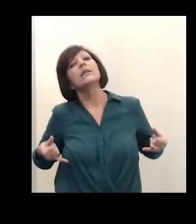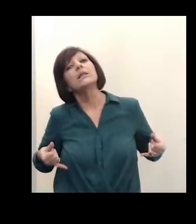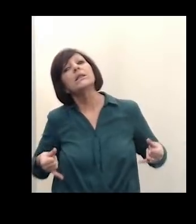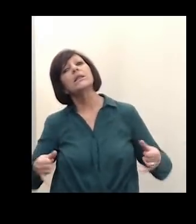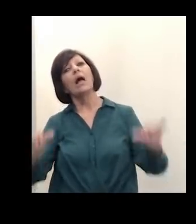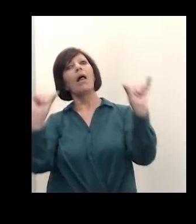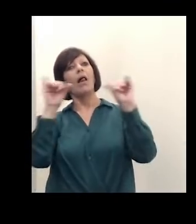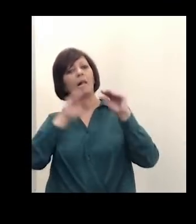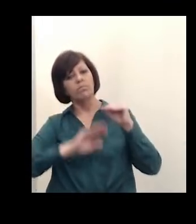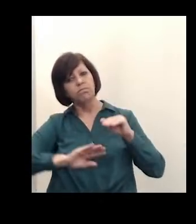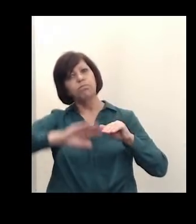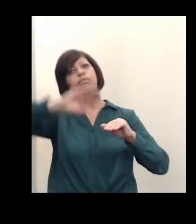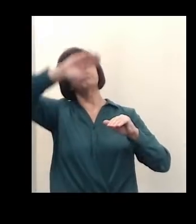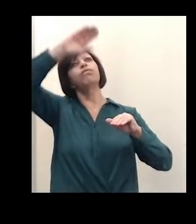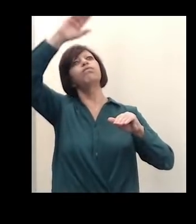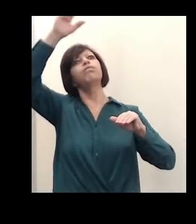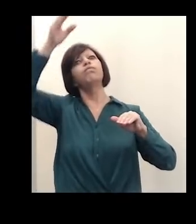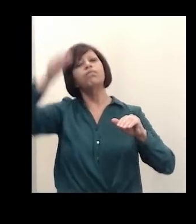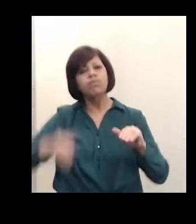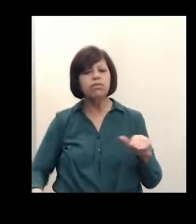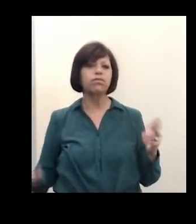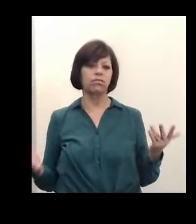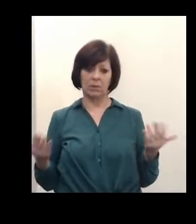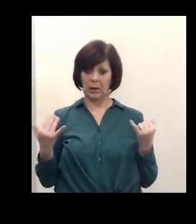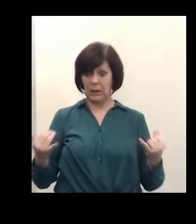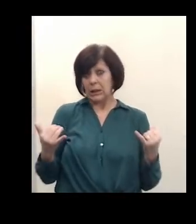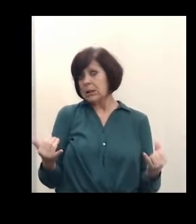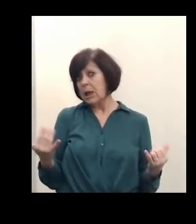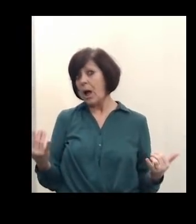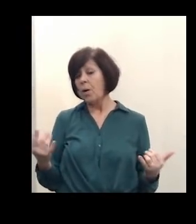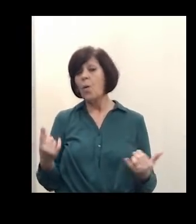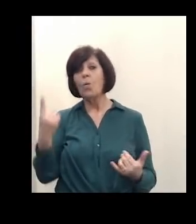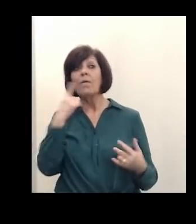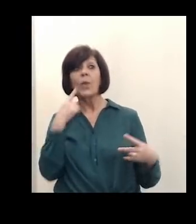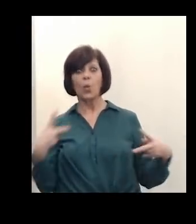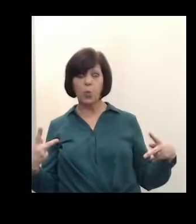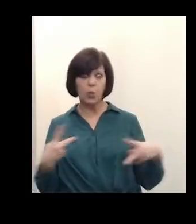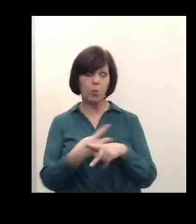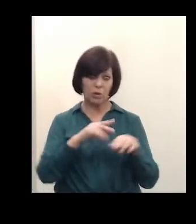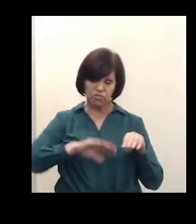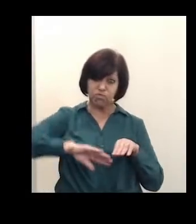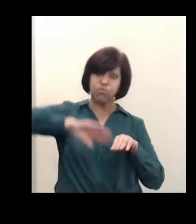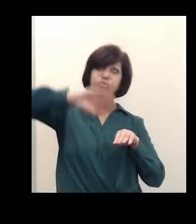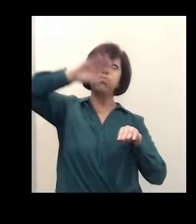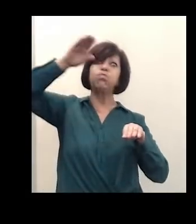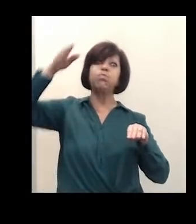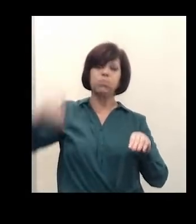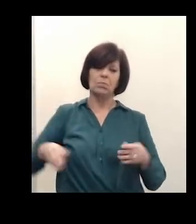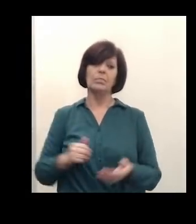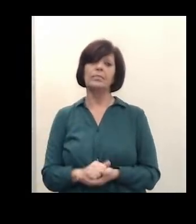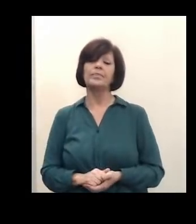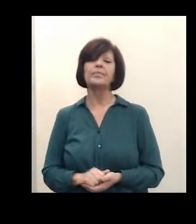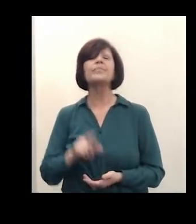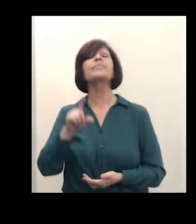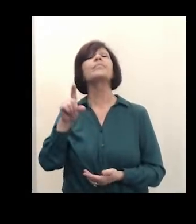waves of infection, including right now, arguably, one of the worst waves that we've experienced in this pandemic? So I sort of wanted to